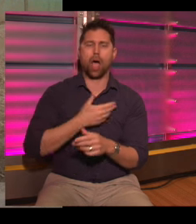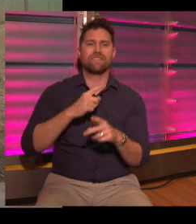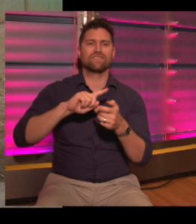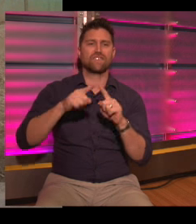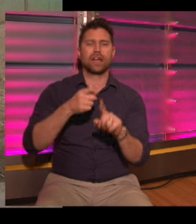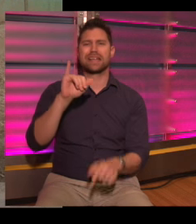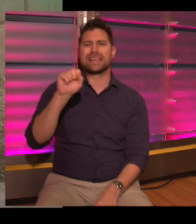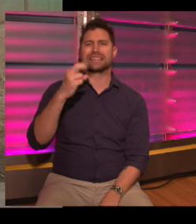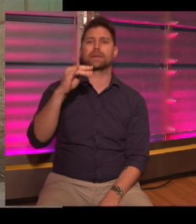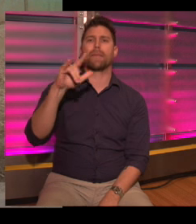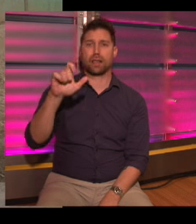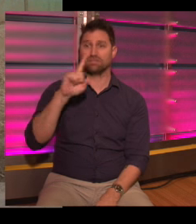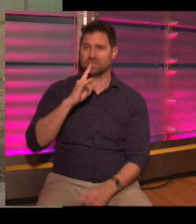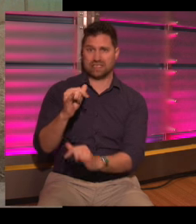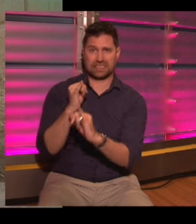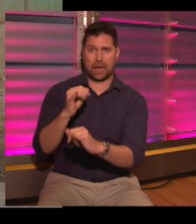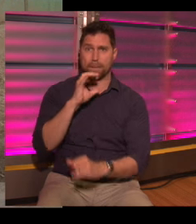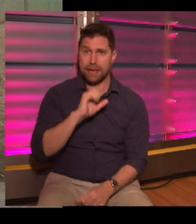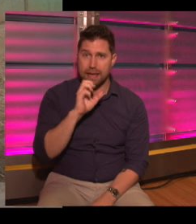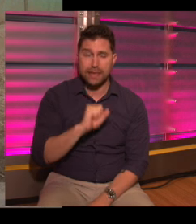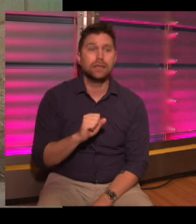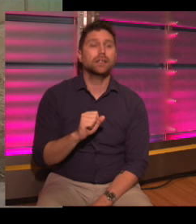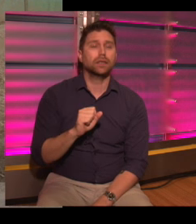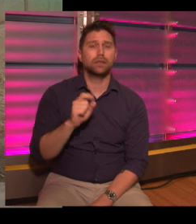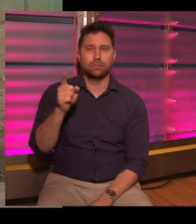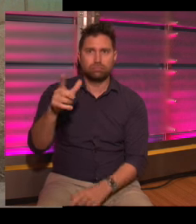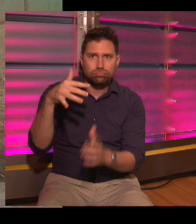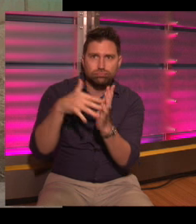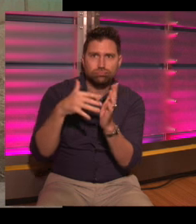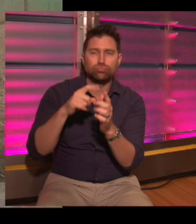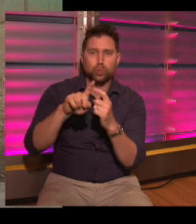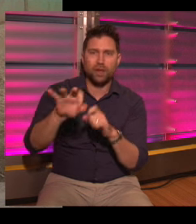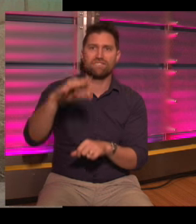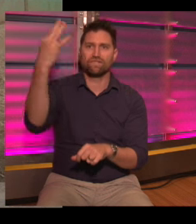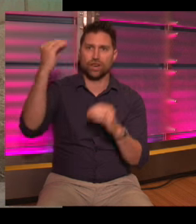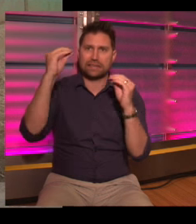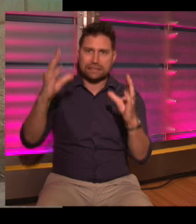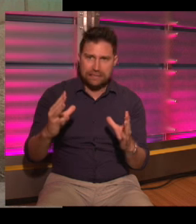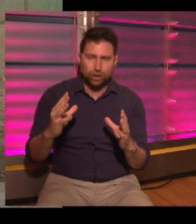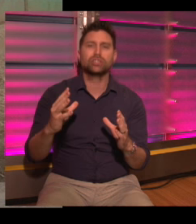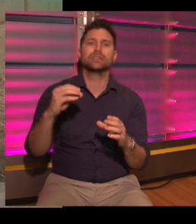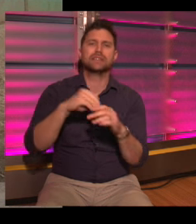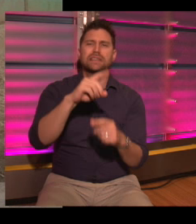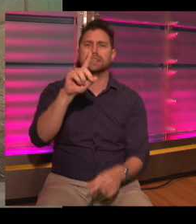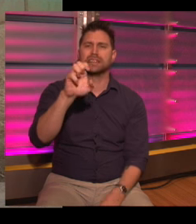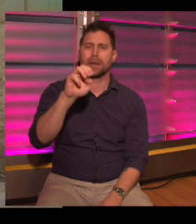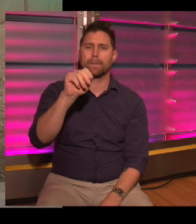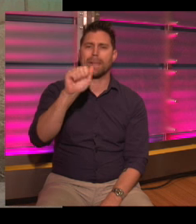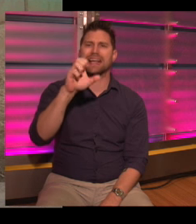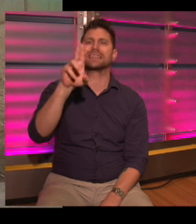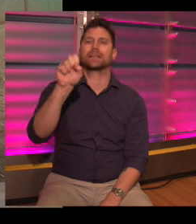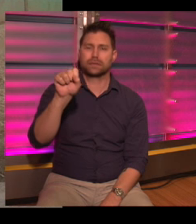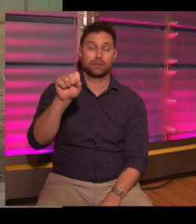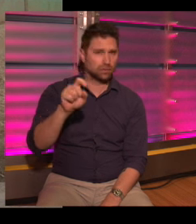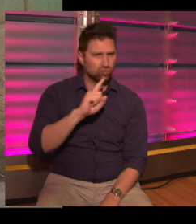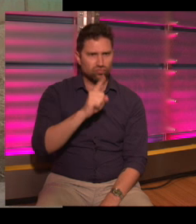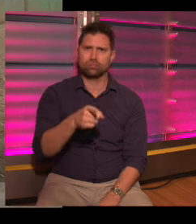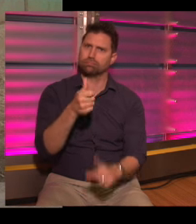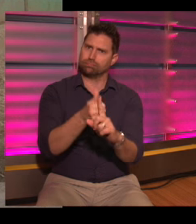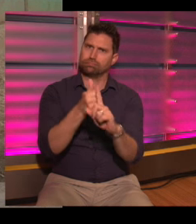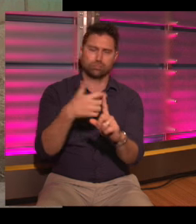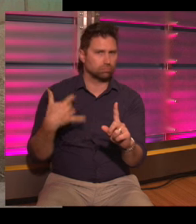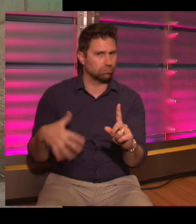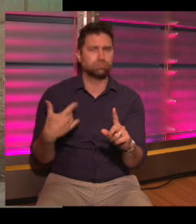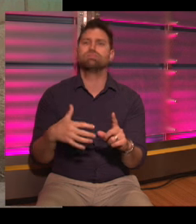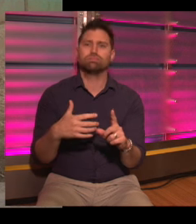Ismail here. He's our same age. He was studying to be a French teacher back in Damascus. And he really was, in so